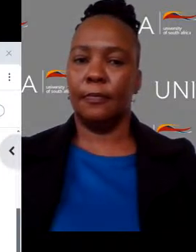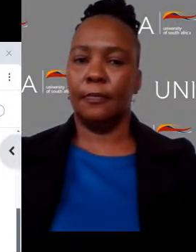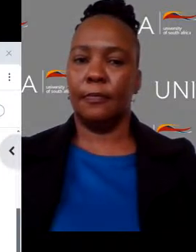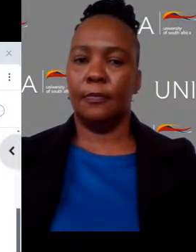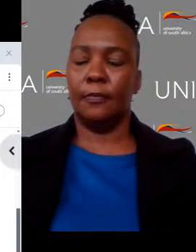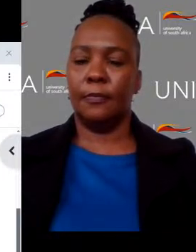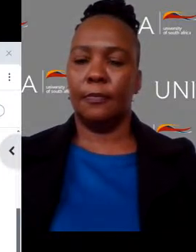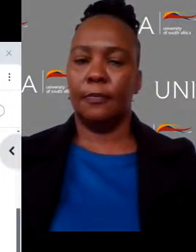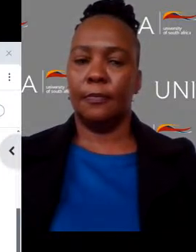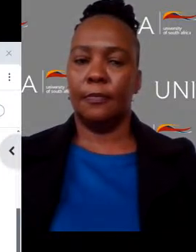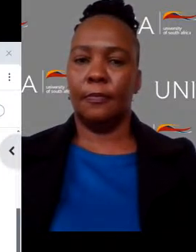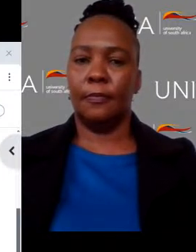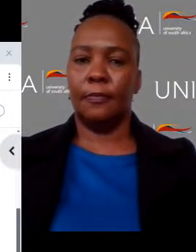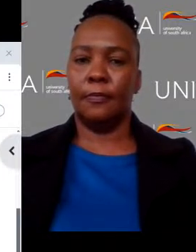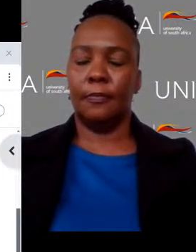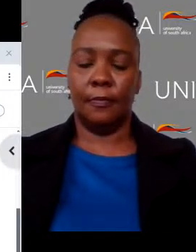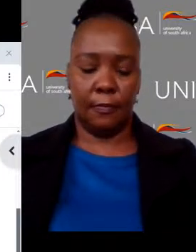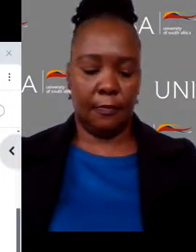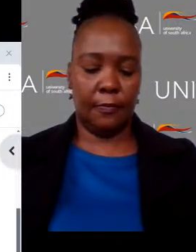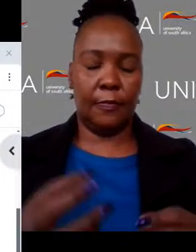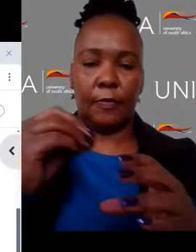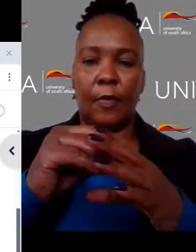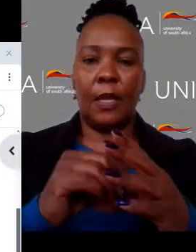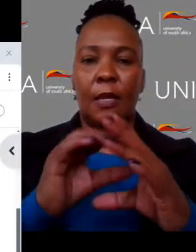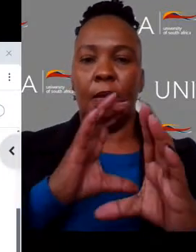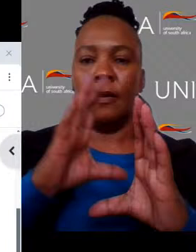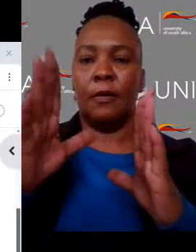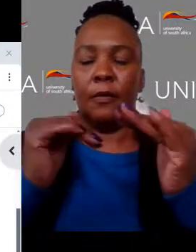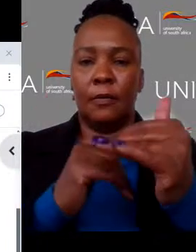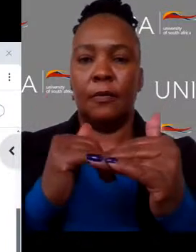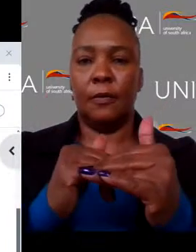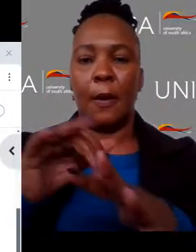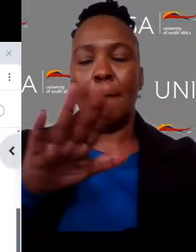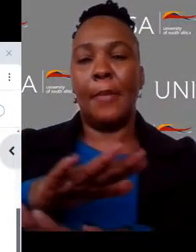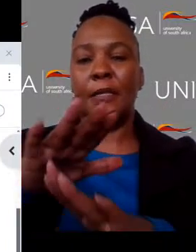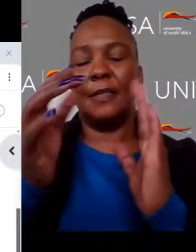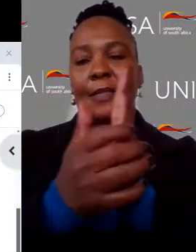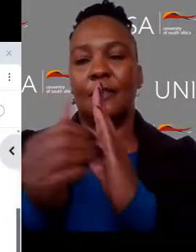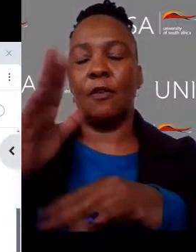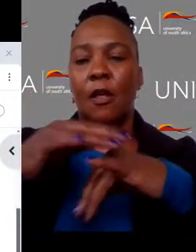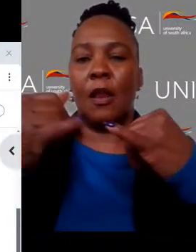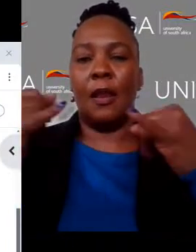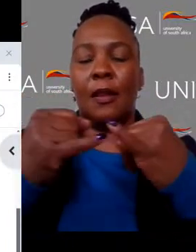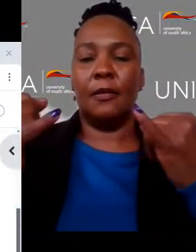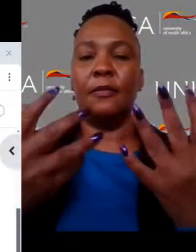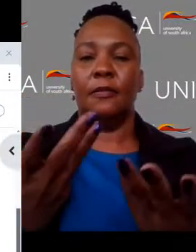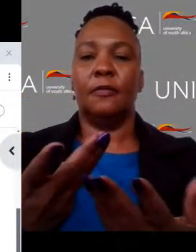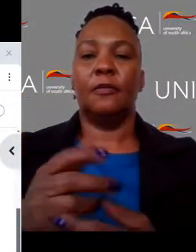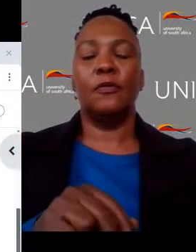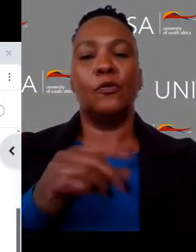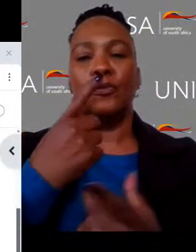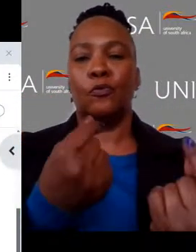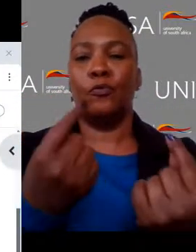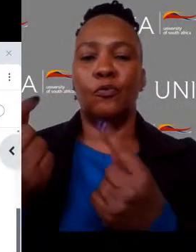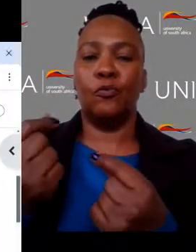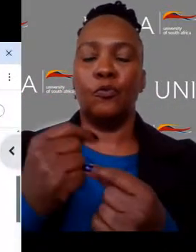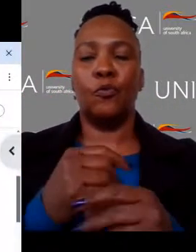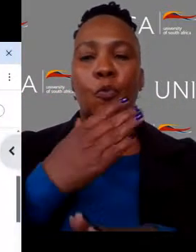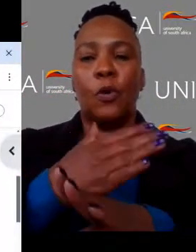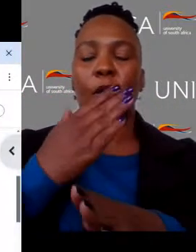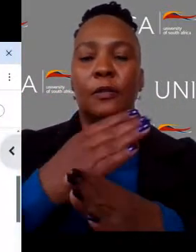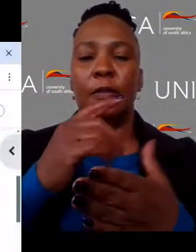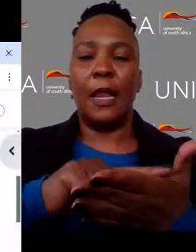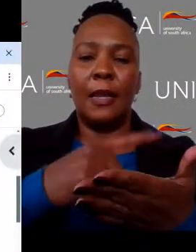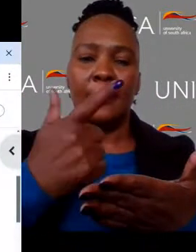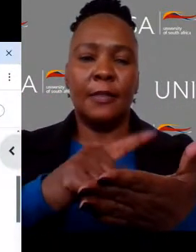the chat, and from there you go and basic skills for online exams. So please do work through the lessons that we've already showed